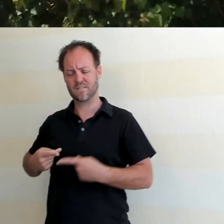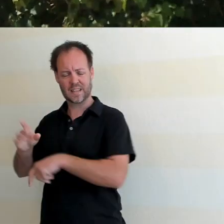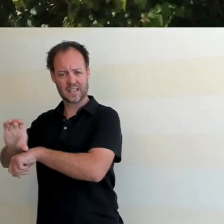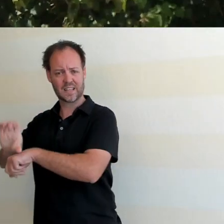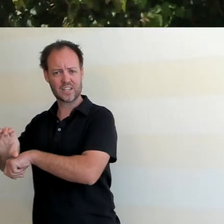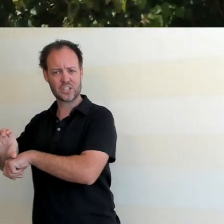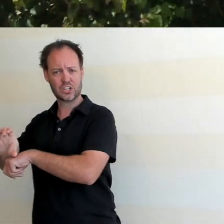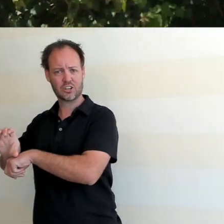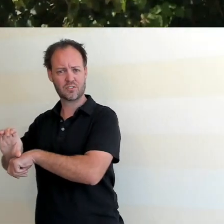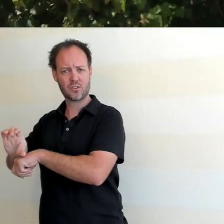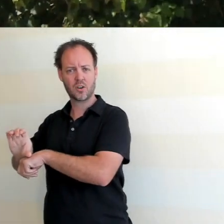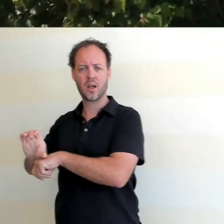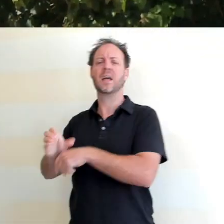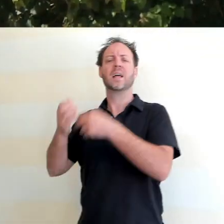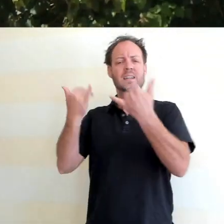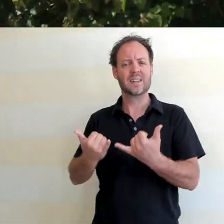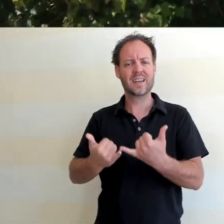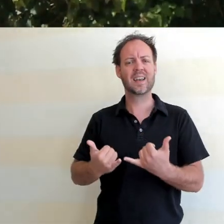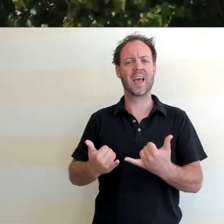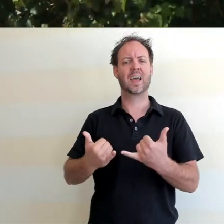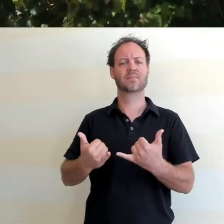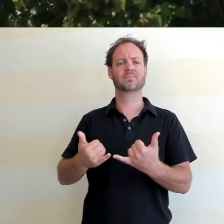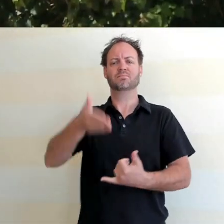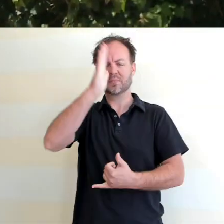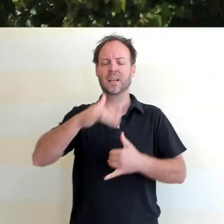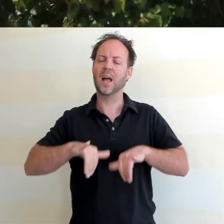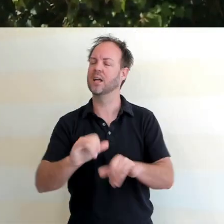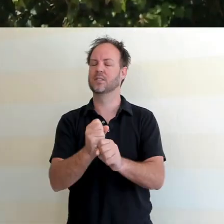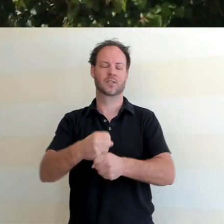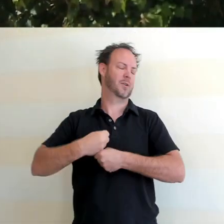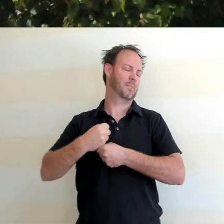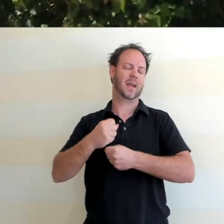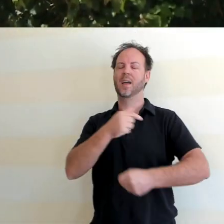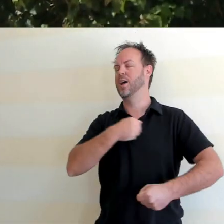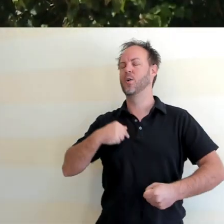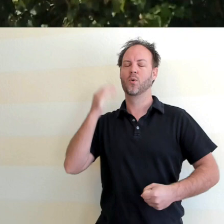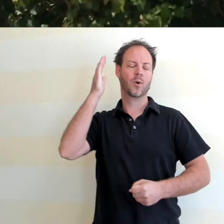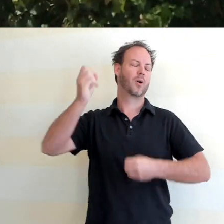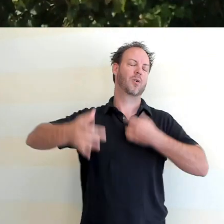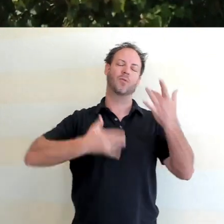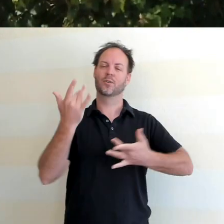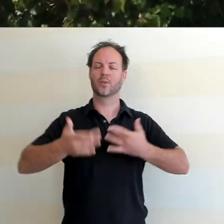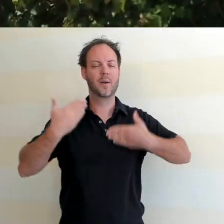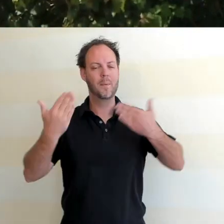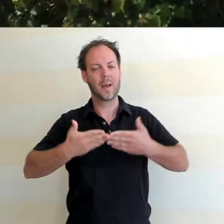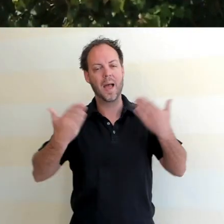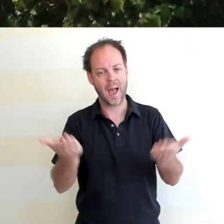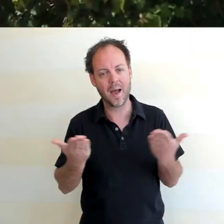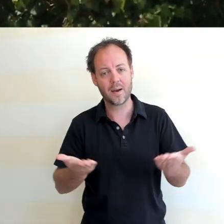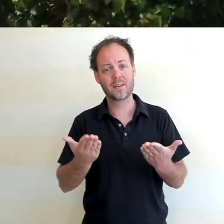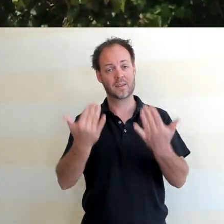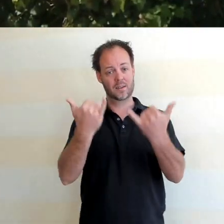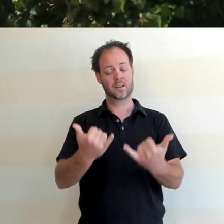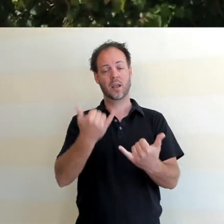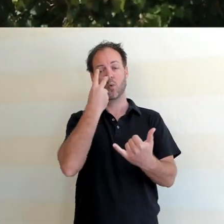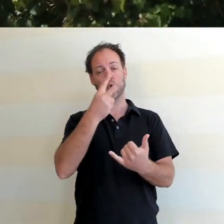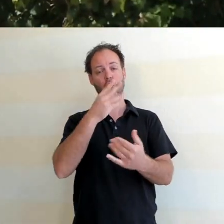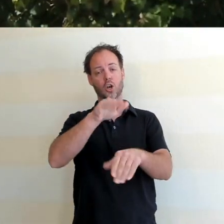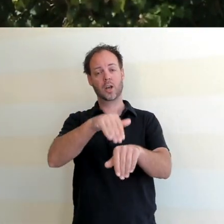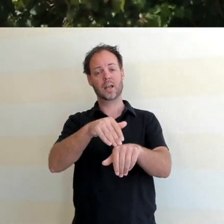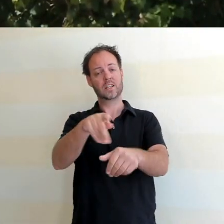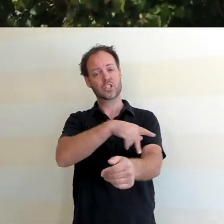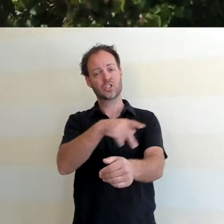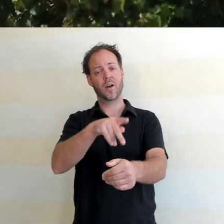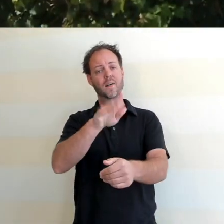is the day that the Lord has made, and we will rejoice and be glad in it. Today, we're going to be taking a look at Psalm